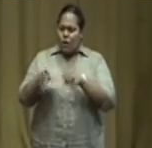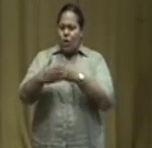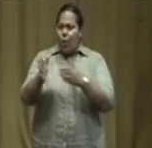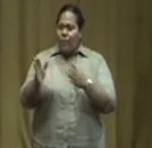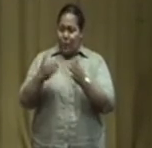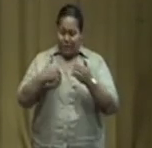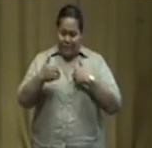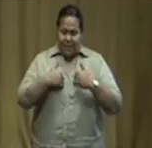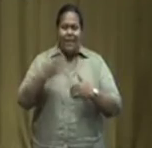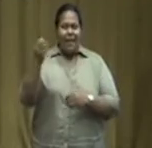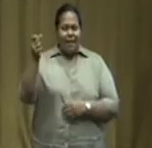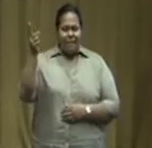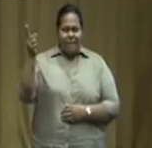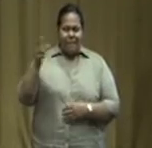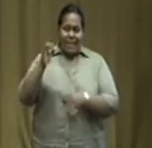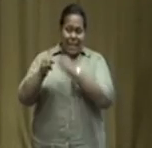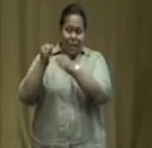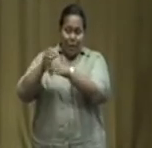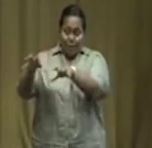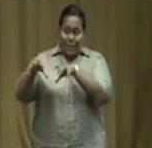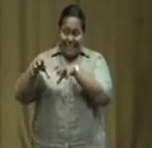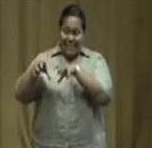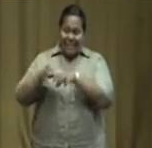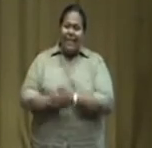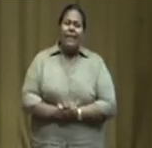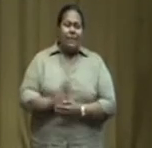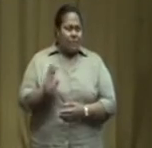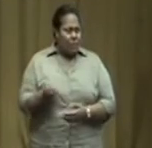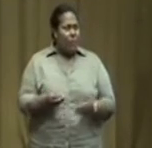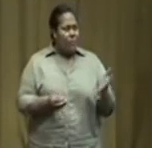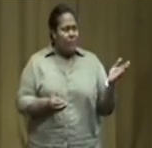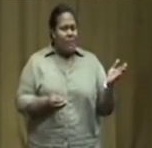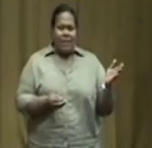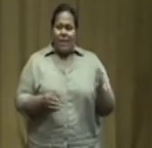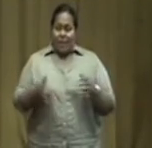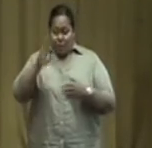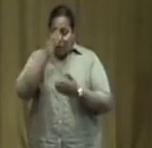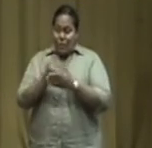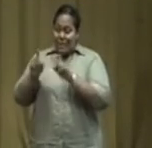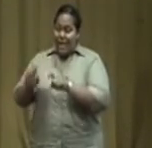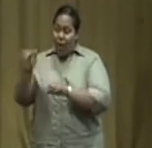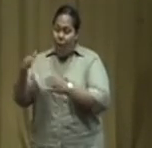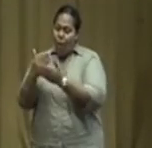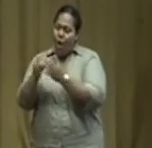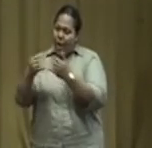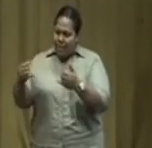where the kits have been assembled and sent out to the learners for them to conduct their experiments. I mean, I